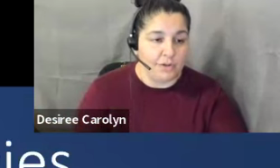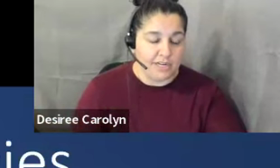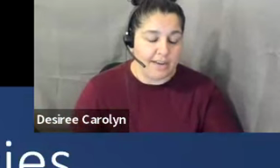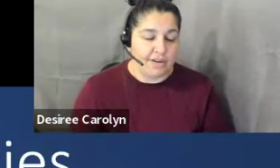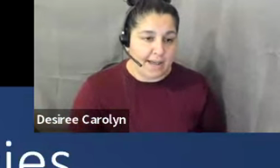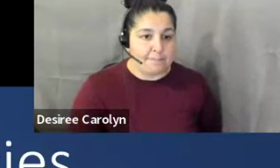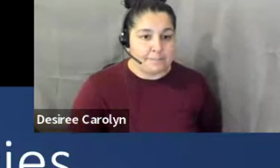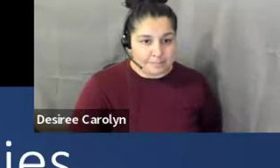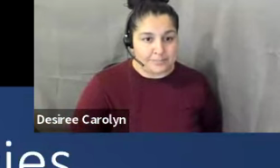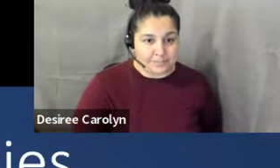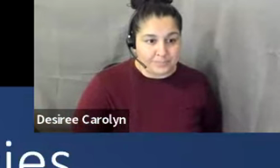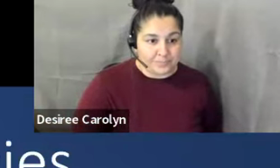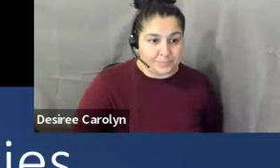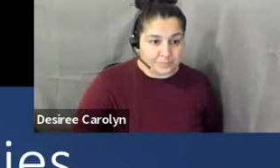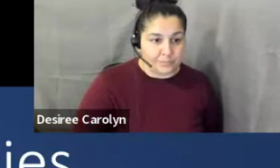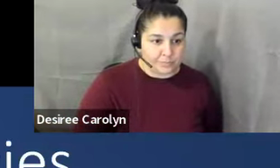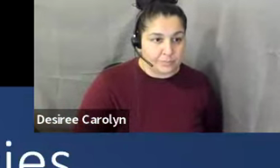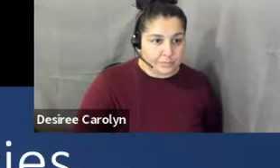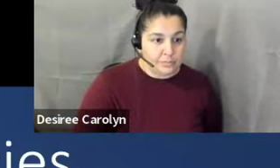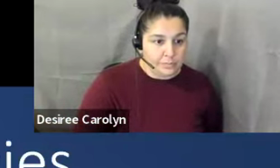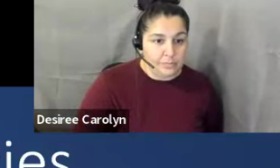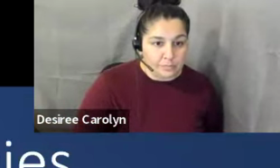of our community every day.